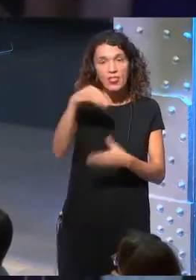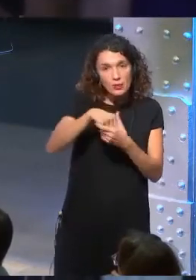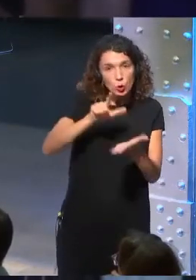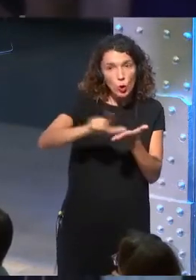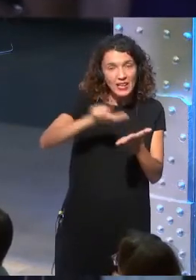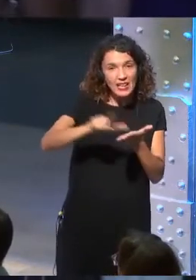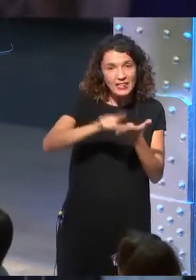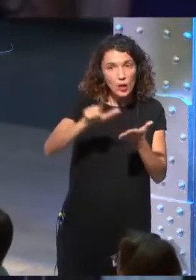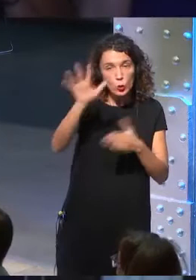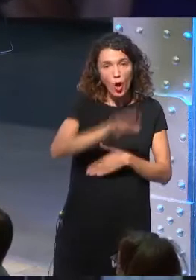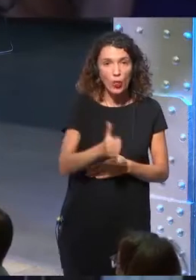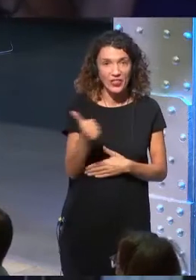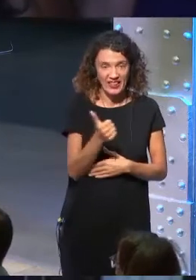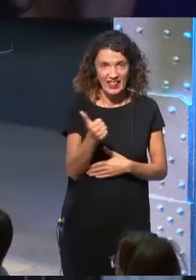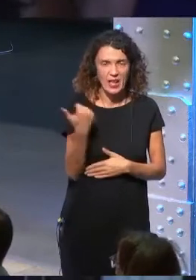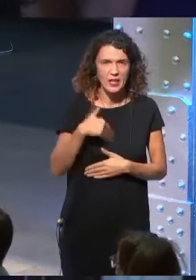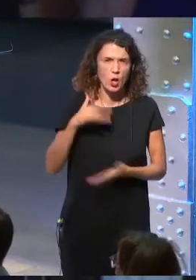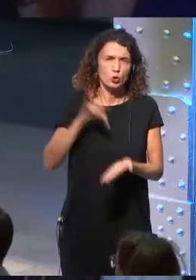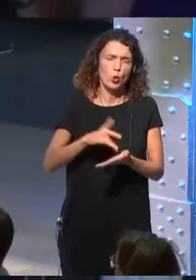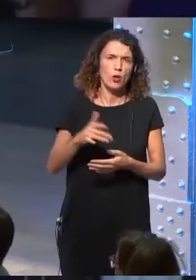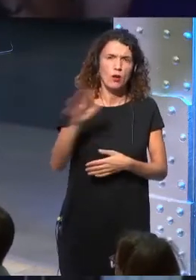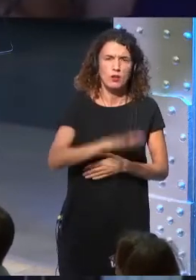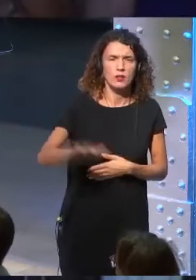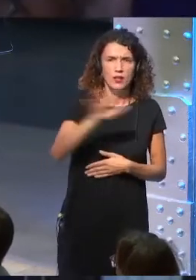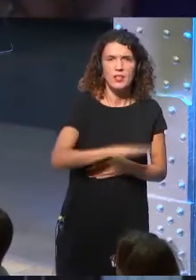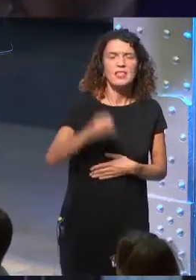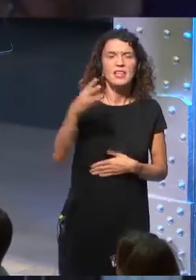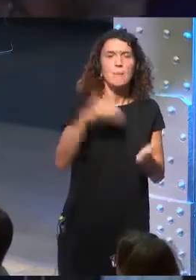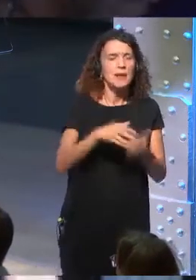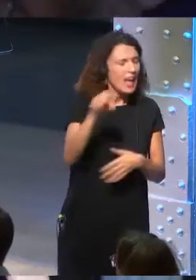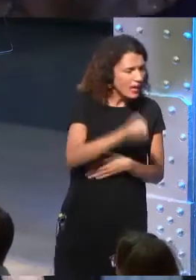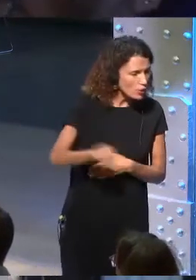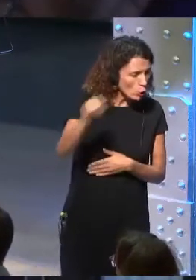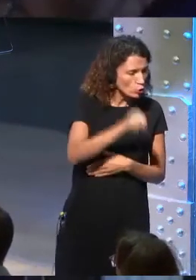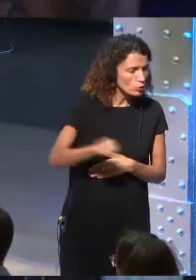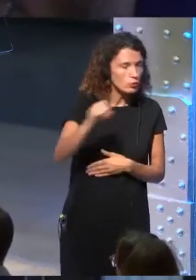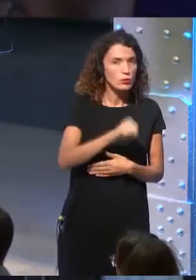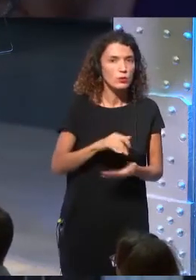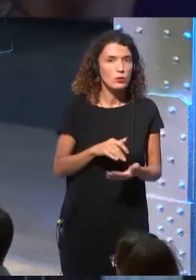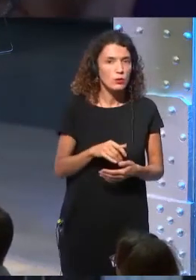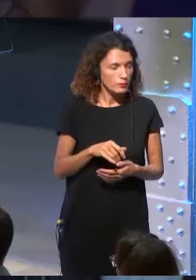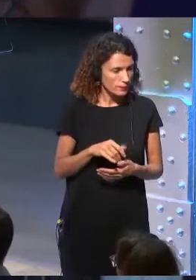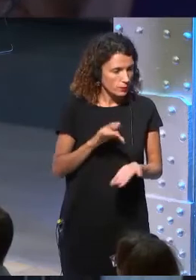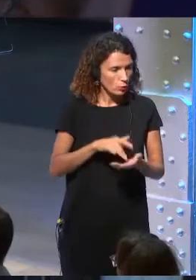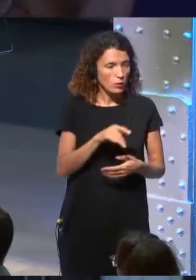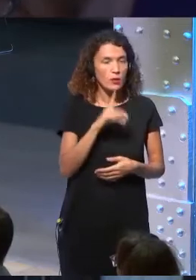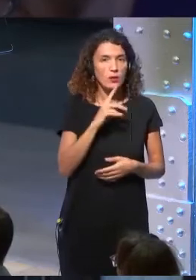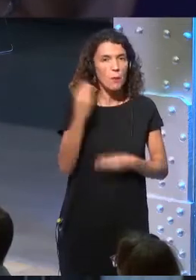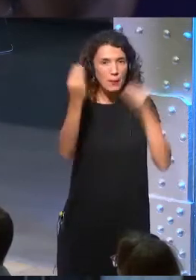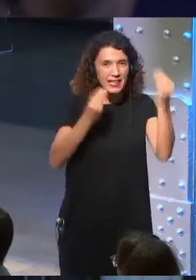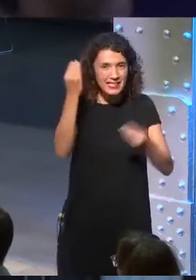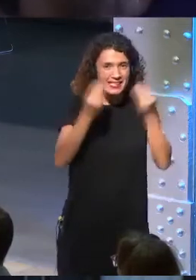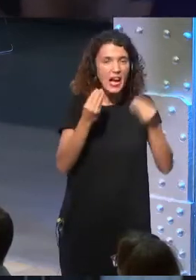almost 3,000 years old. Now, we now tend to think of the Odyssey as